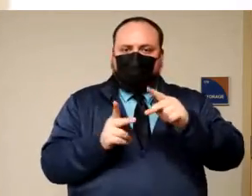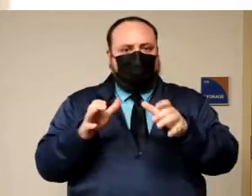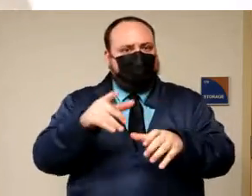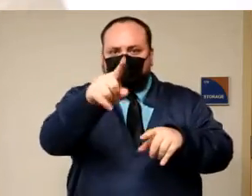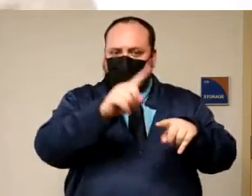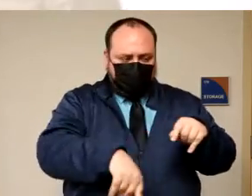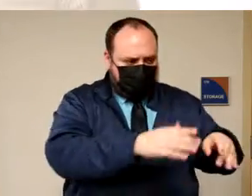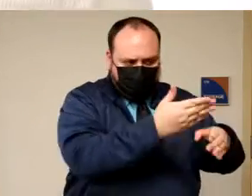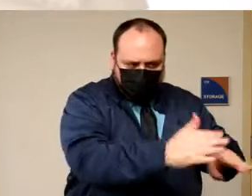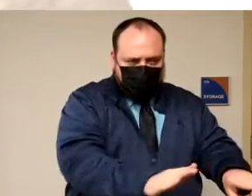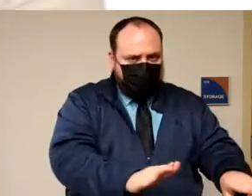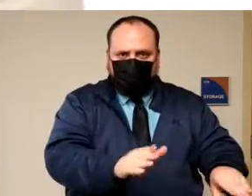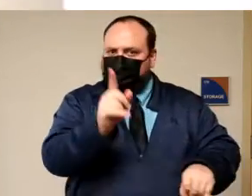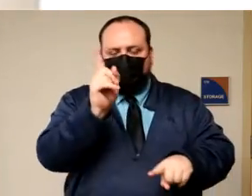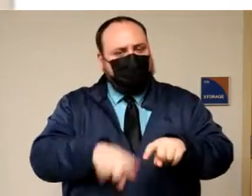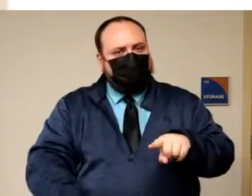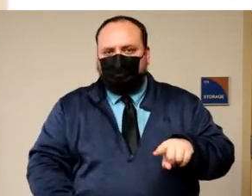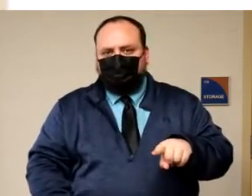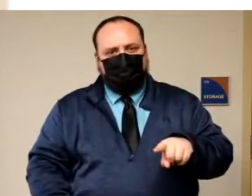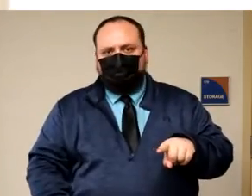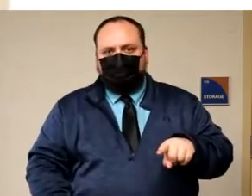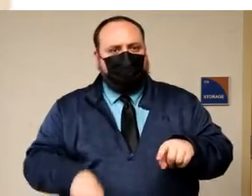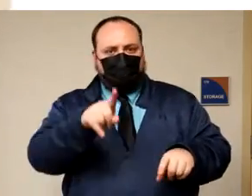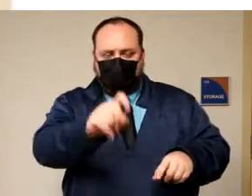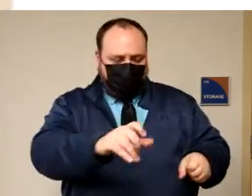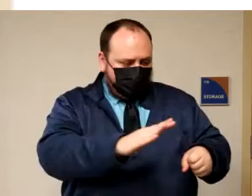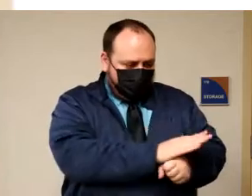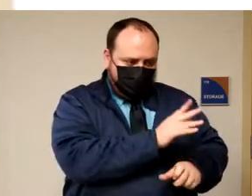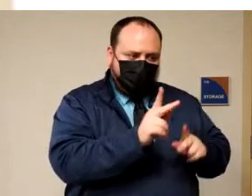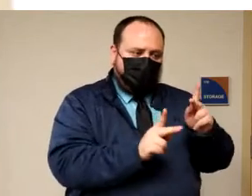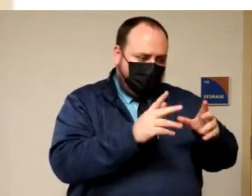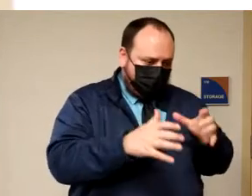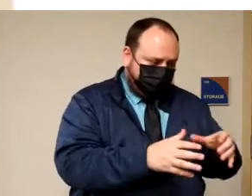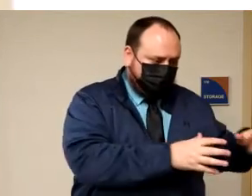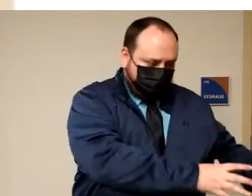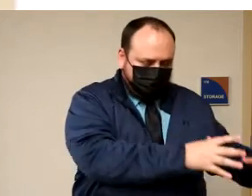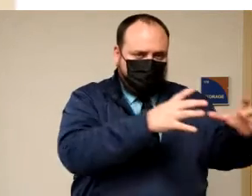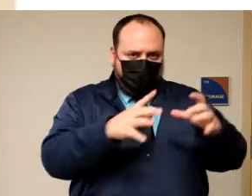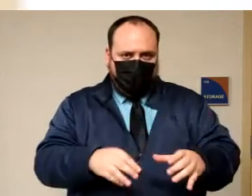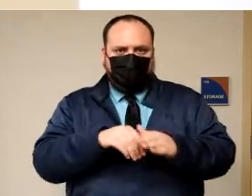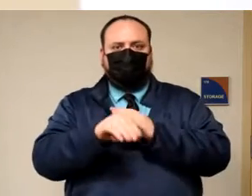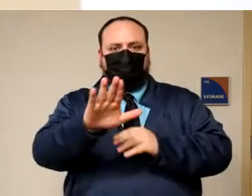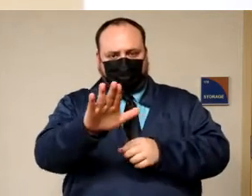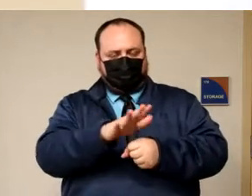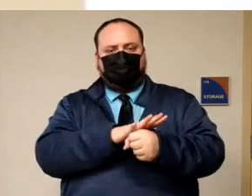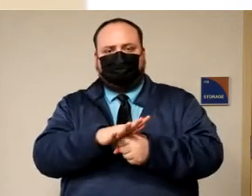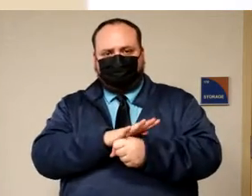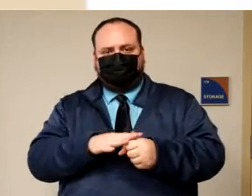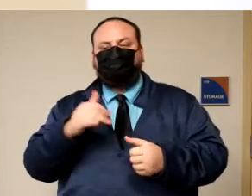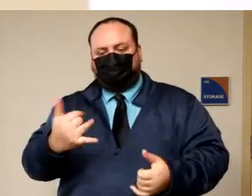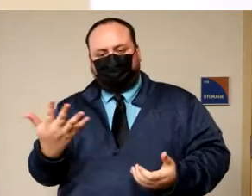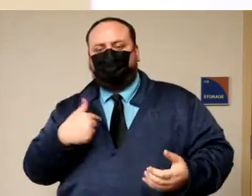the blocks, and that is something that we are kind of bound to.